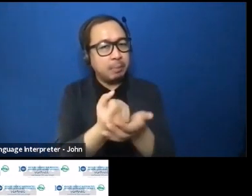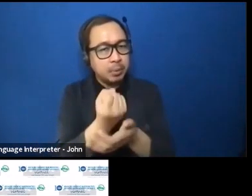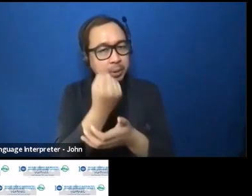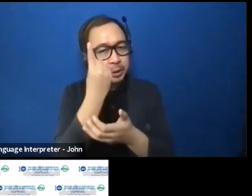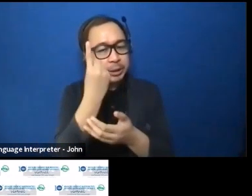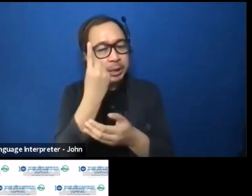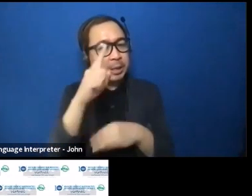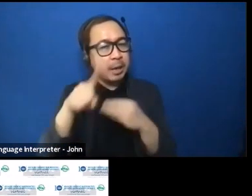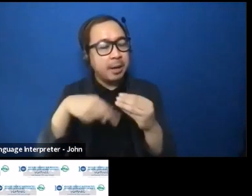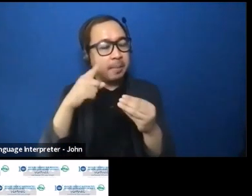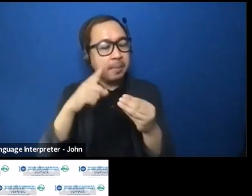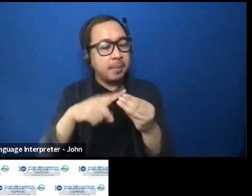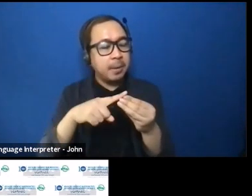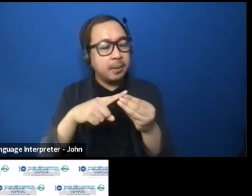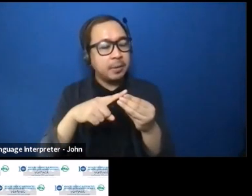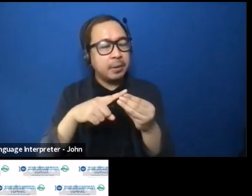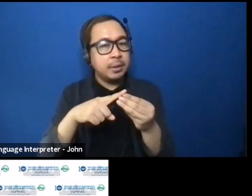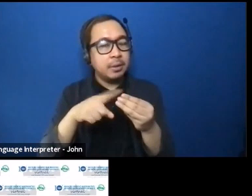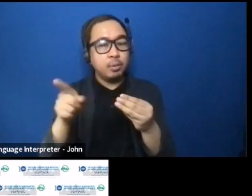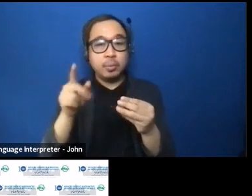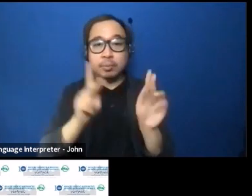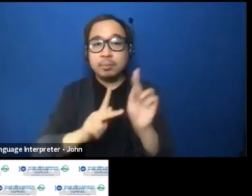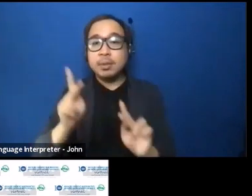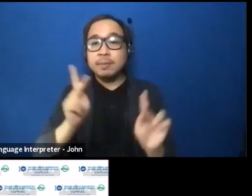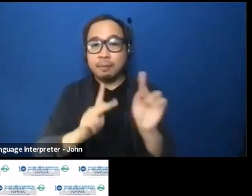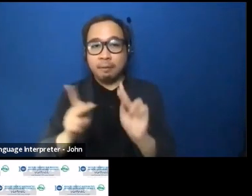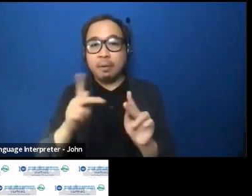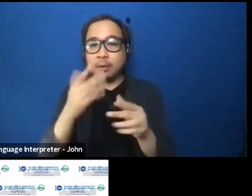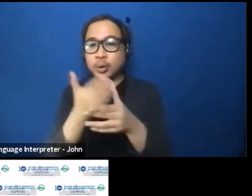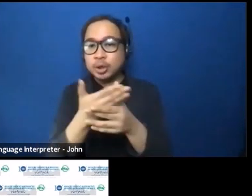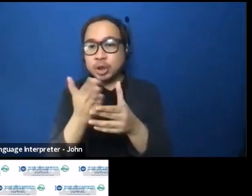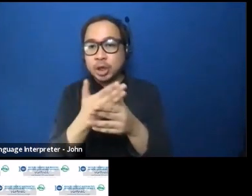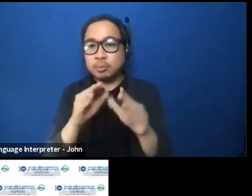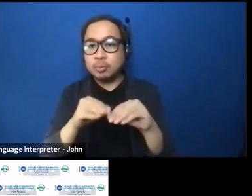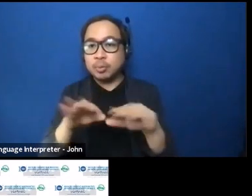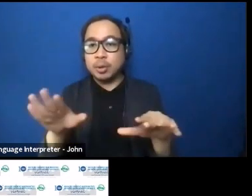the publics, so that all the